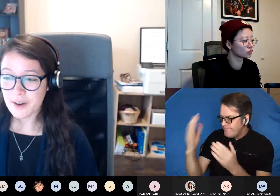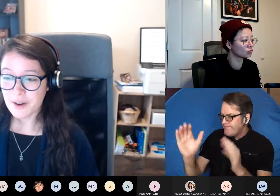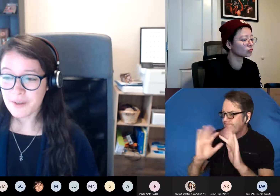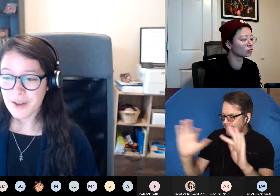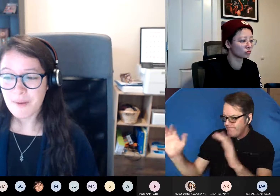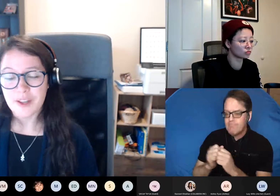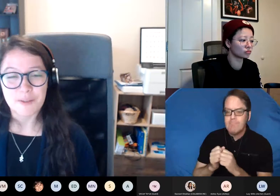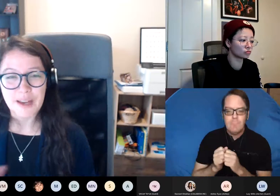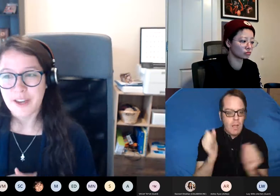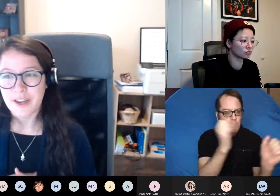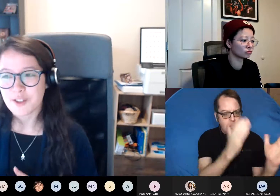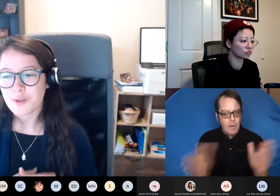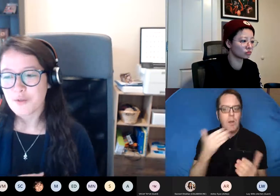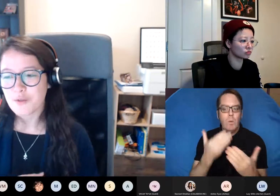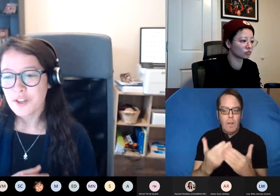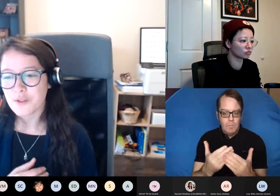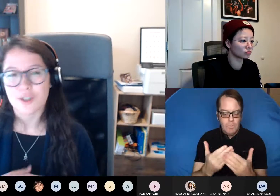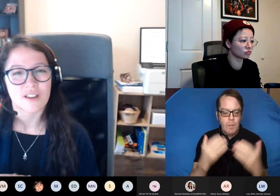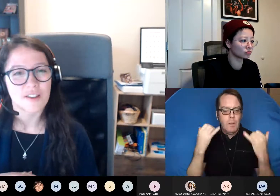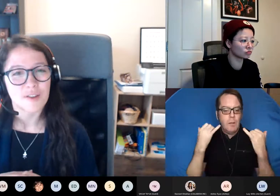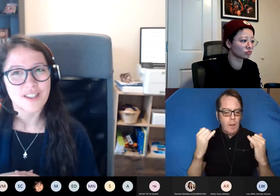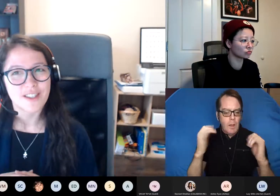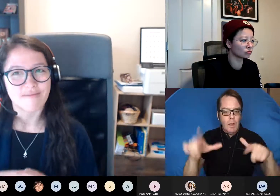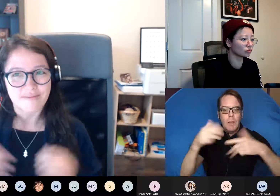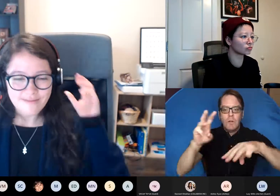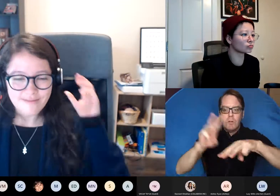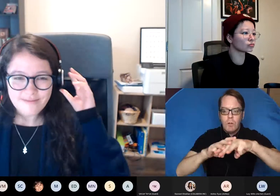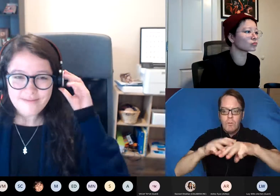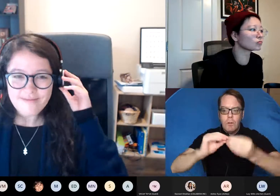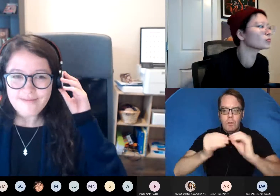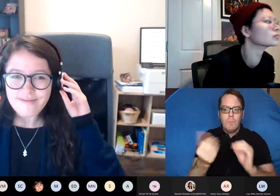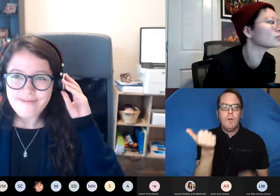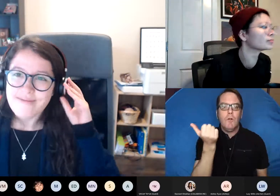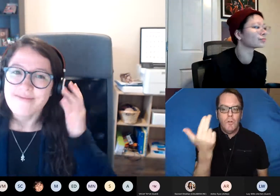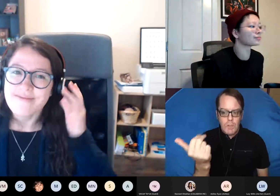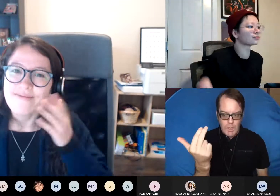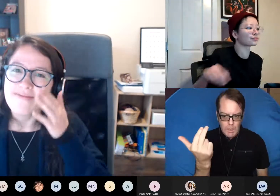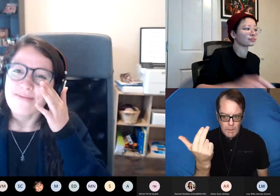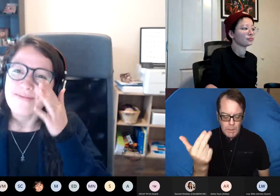I think now I'm going to pass back to Sophie for slide 13.